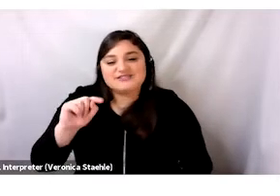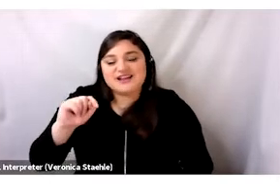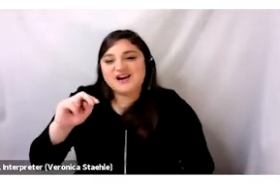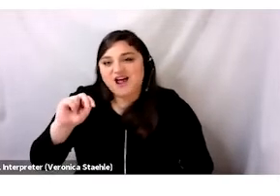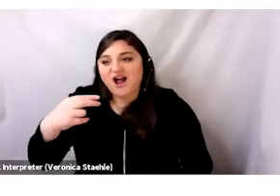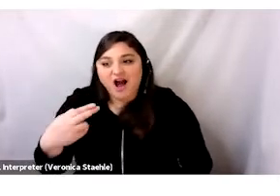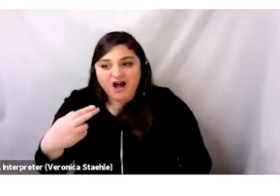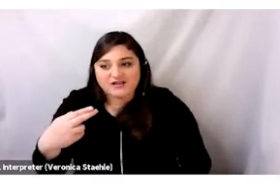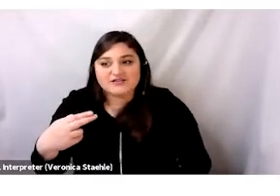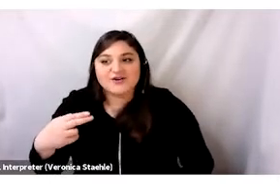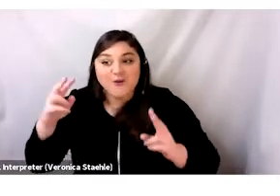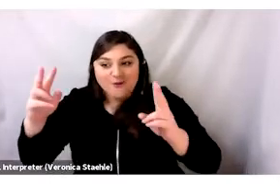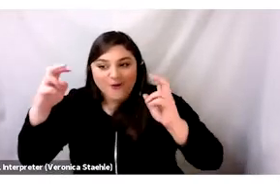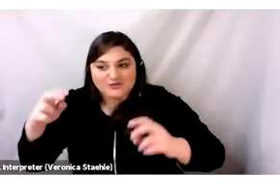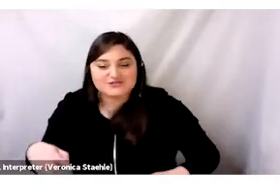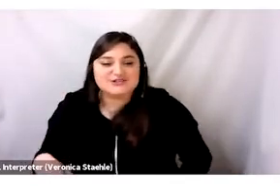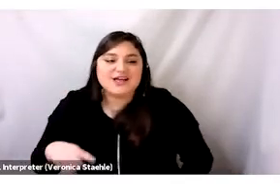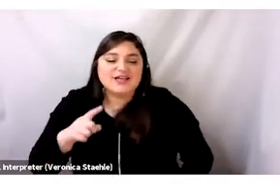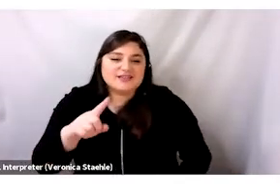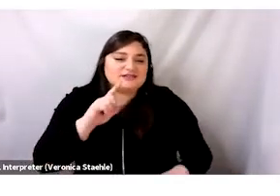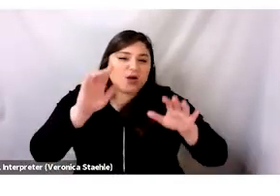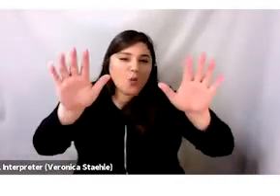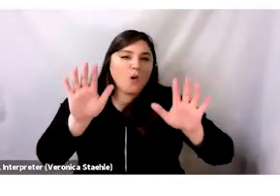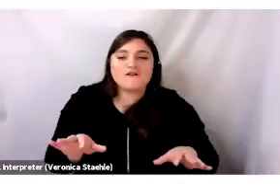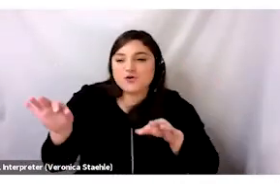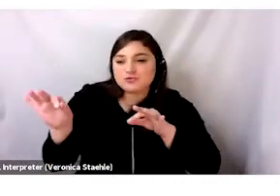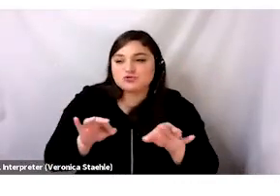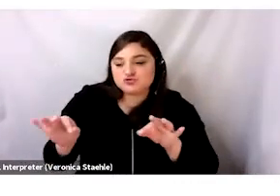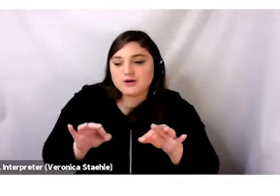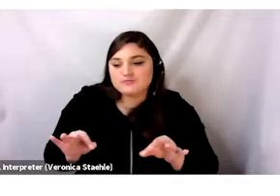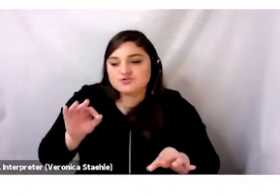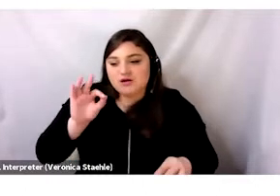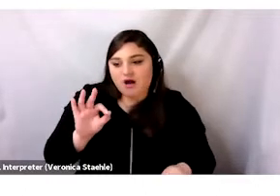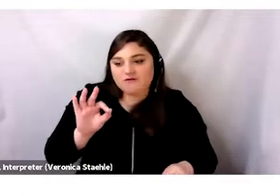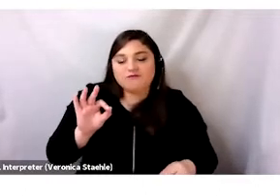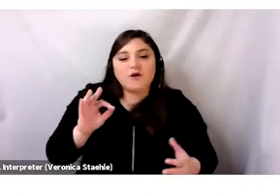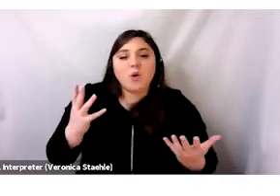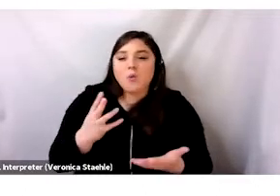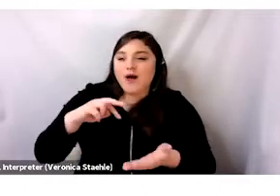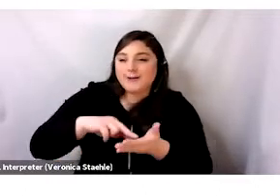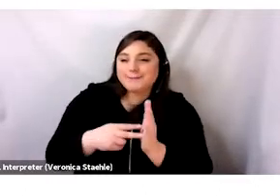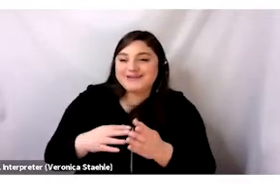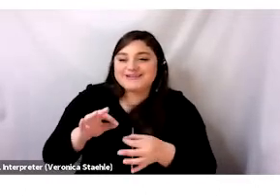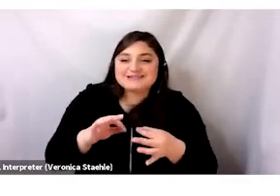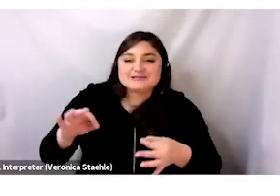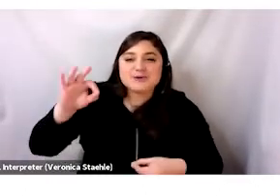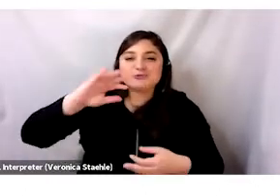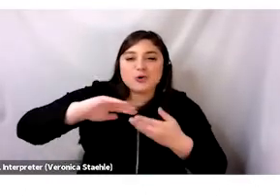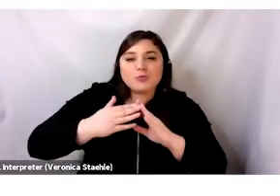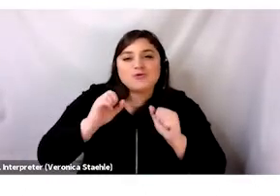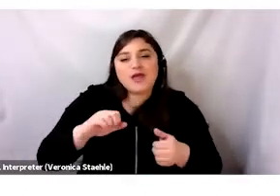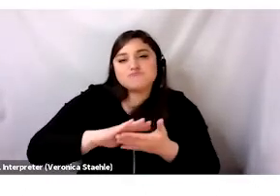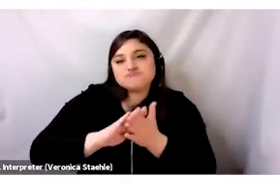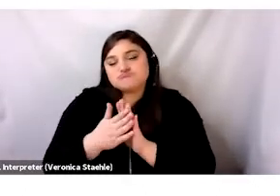that I think is just such a wonderful description of what a spiritual community can be.